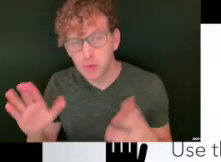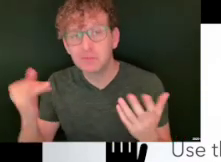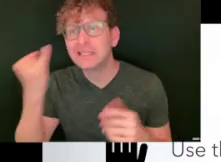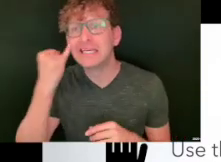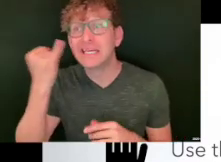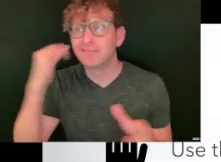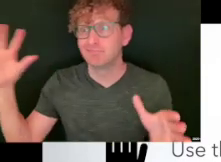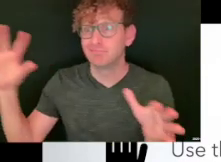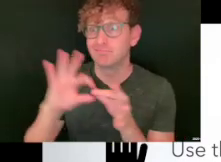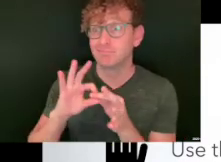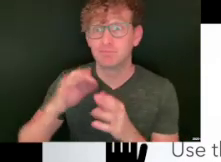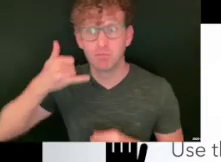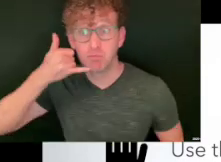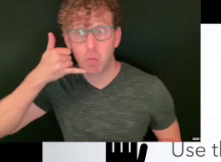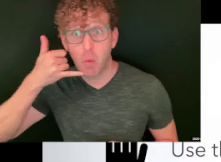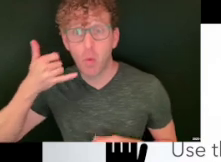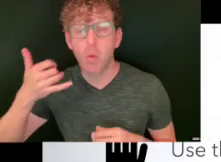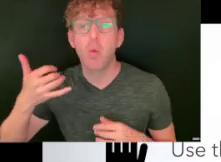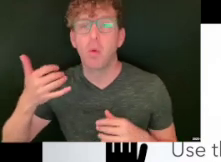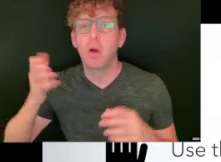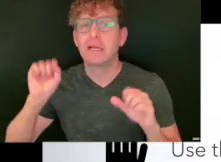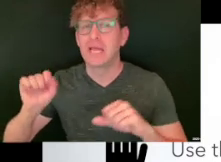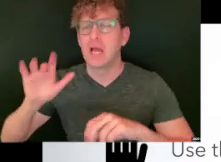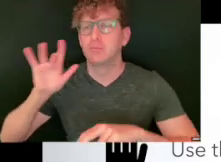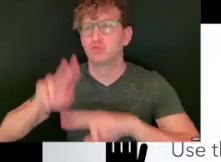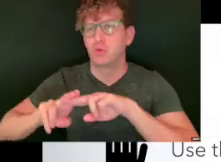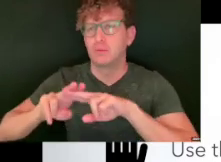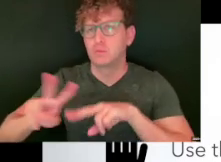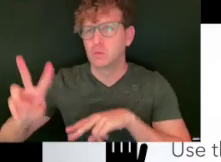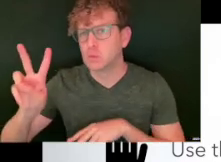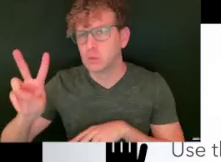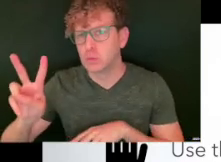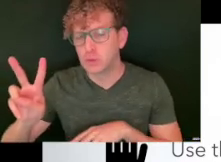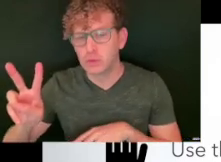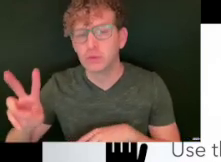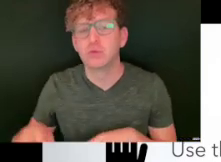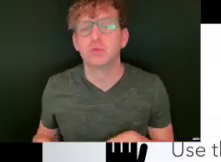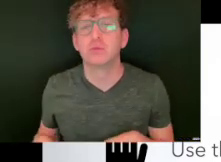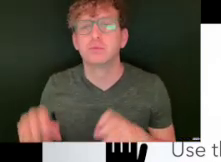No hands raised at this time. We'll wait a moment here.